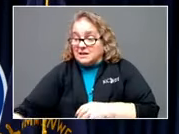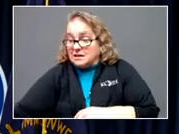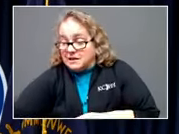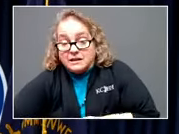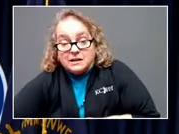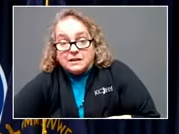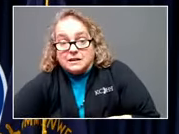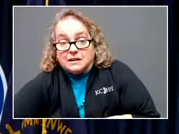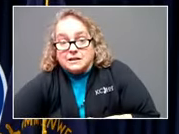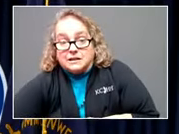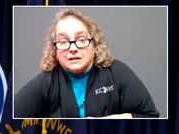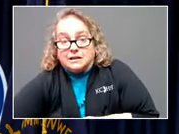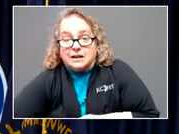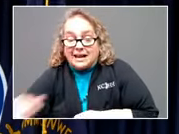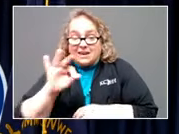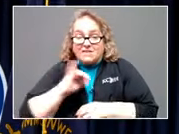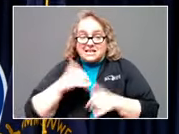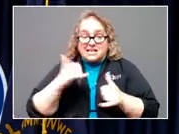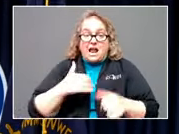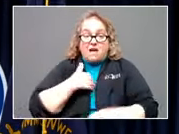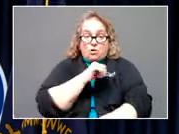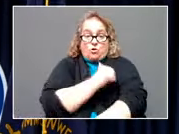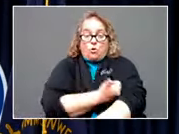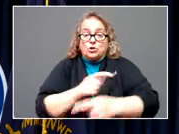so, masking would be required in every Kentucky school,